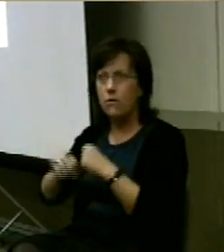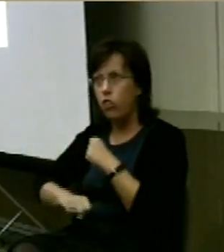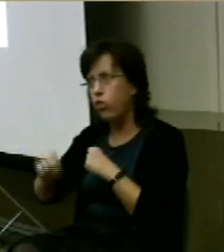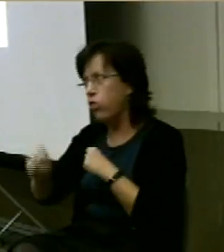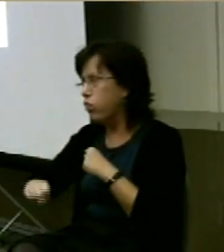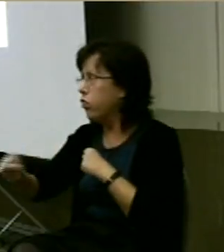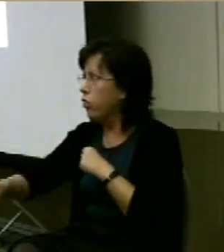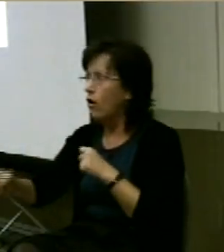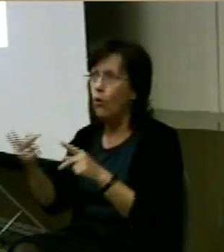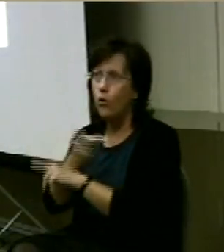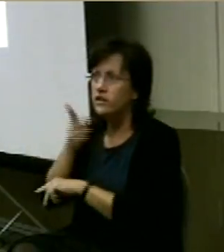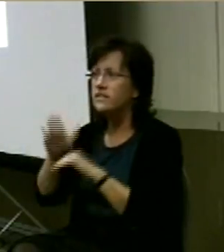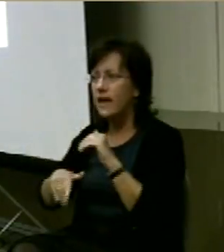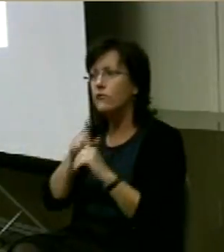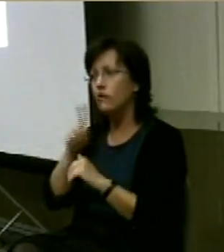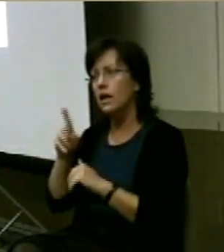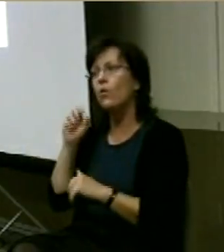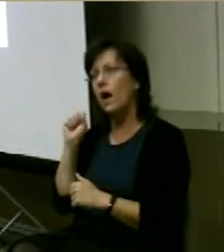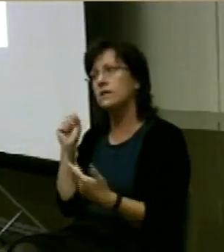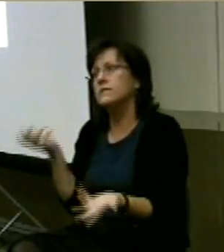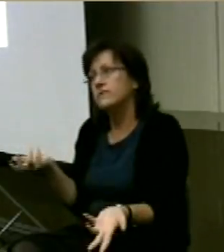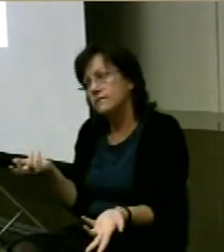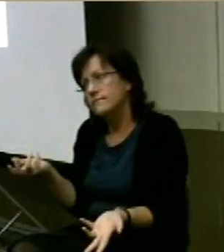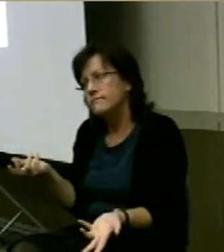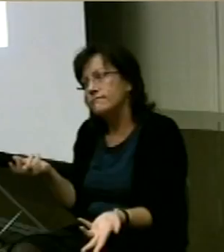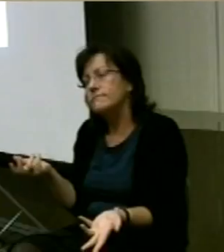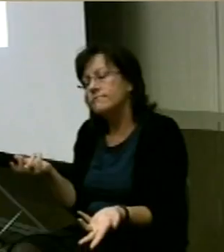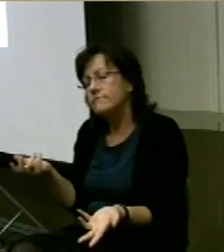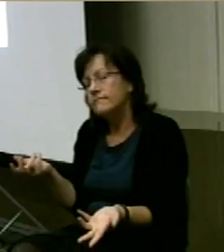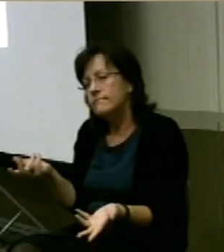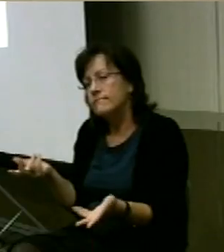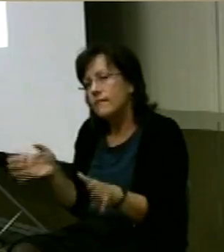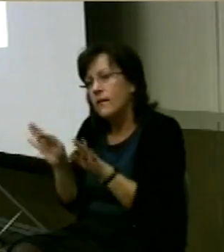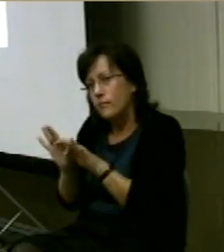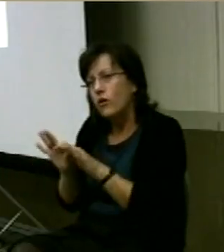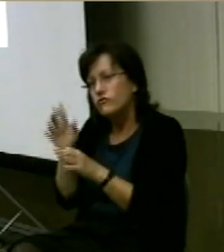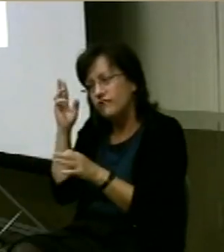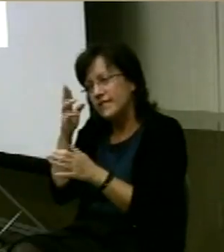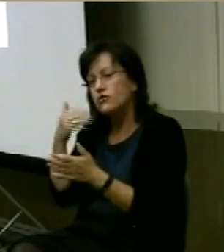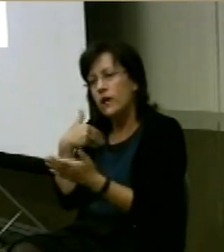longer or worse than it really was. Again, the importance of having the hardcore,